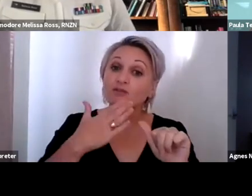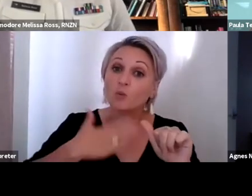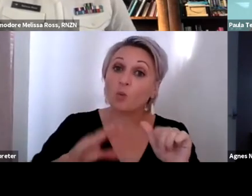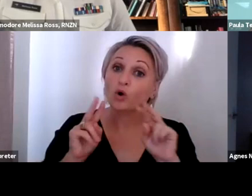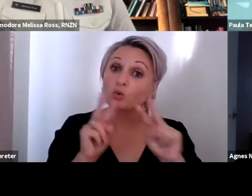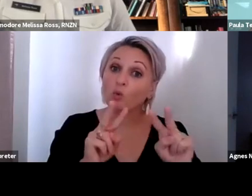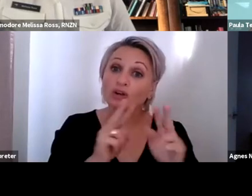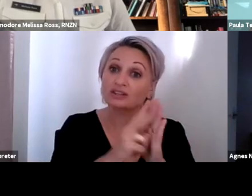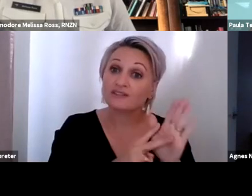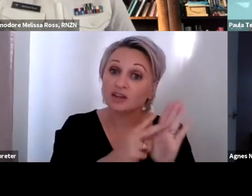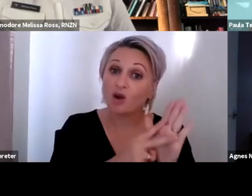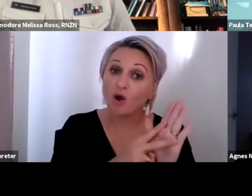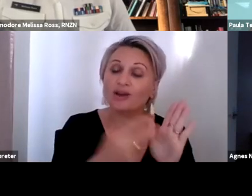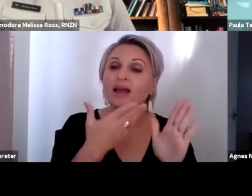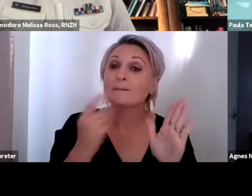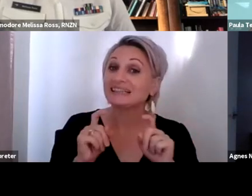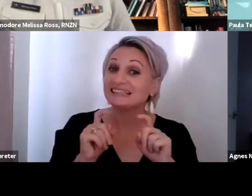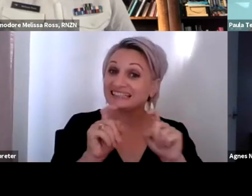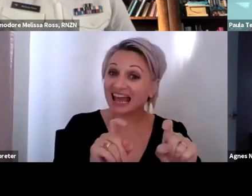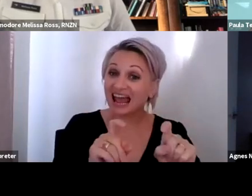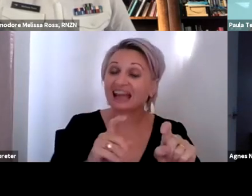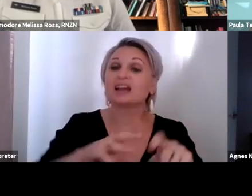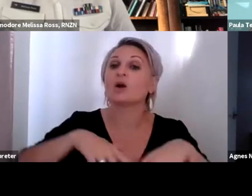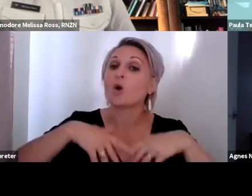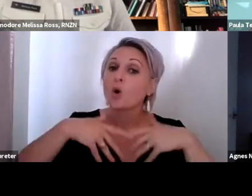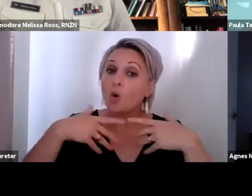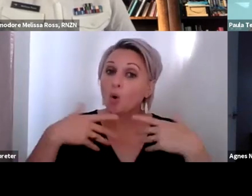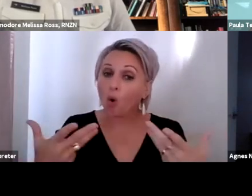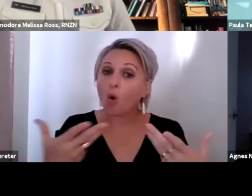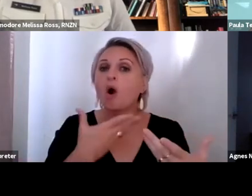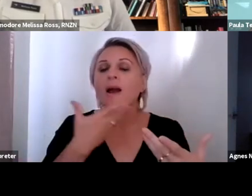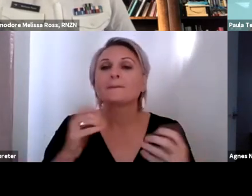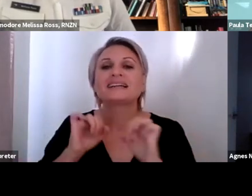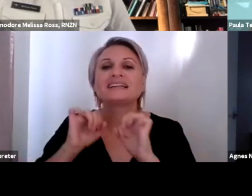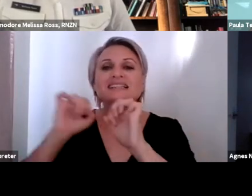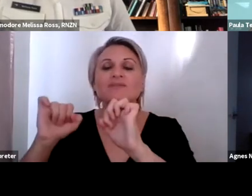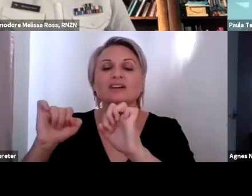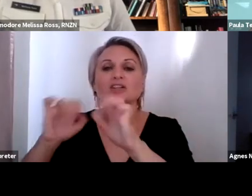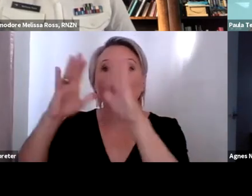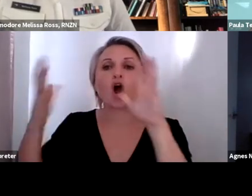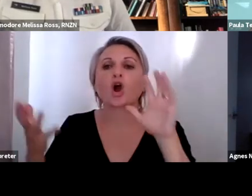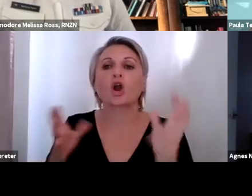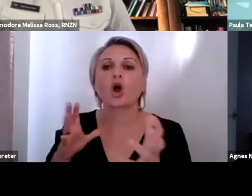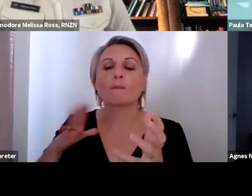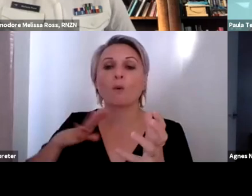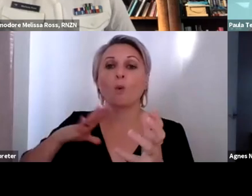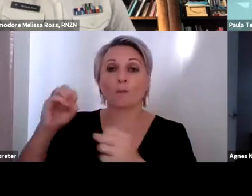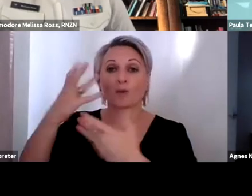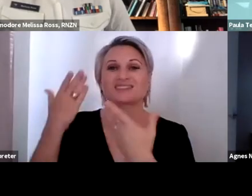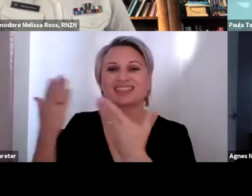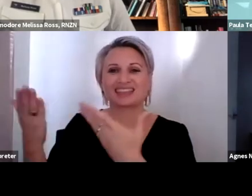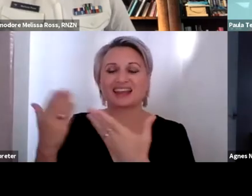the videos, please stay. Alternatively, please visit the Global Women website. They are up there as well. Thank